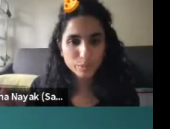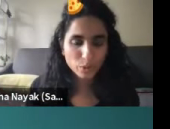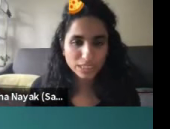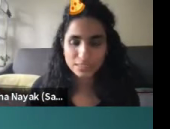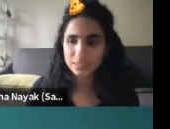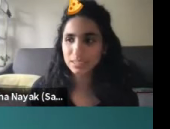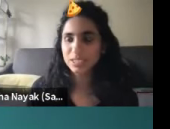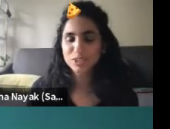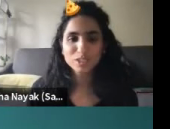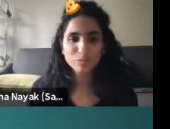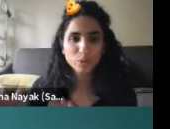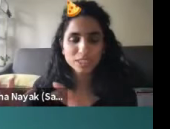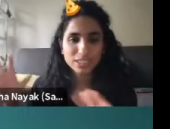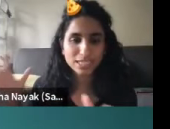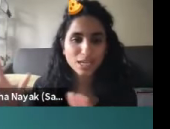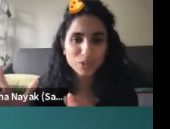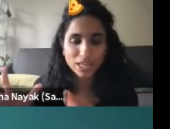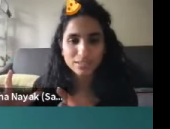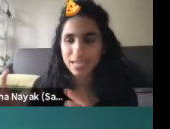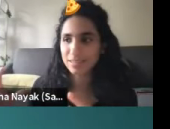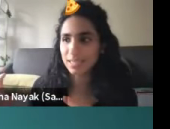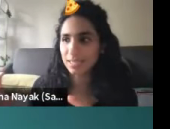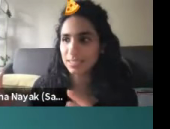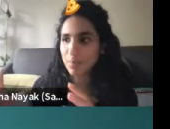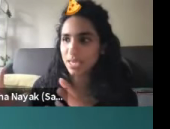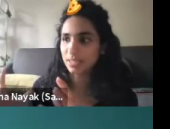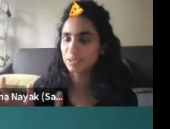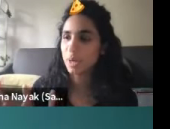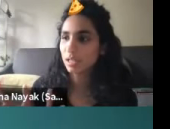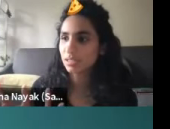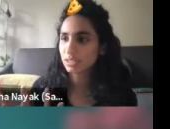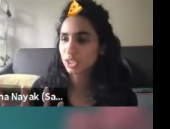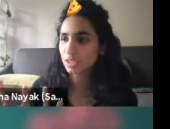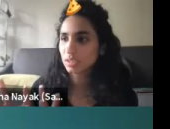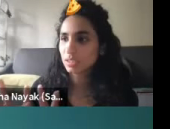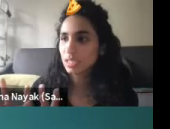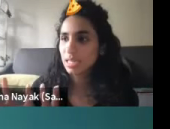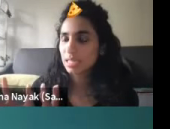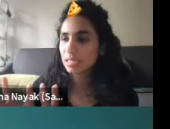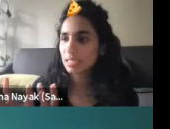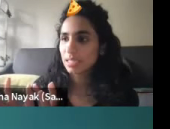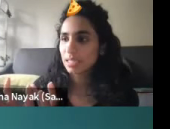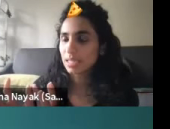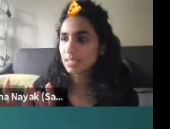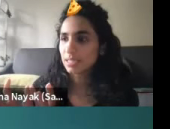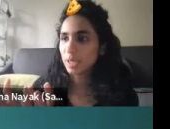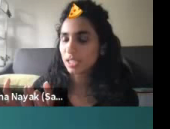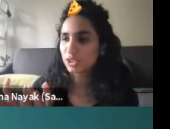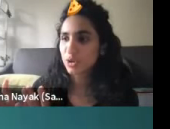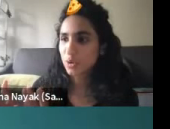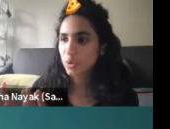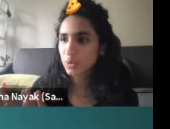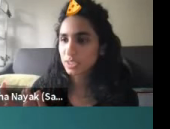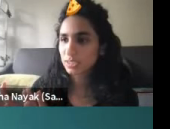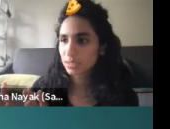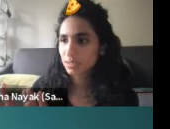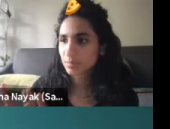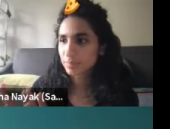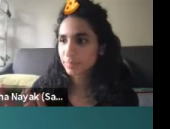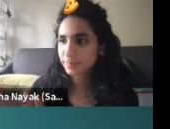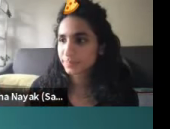multiple proteins. So these mm-hmm. proteins kind of come together and they make this bulge. And then the bulge